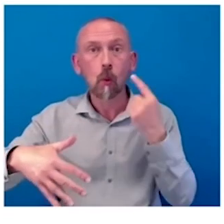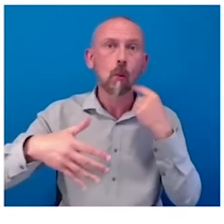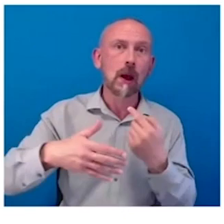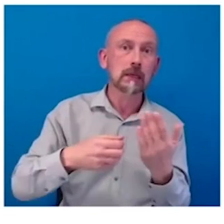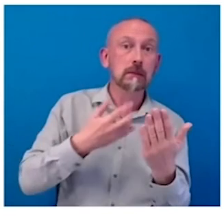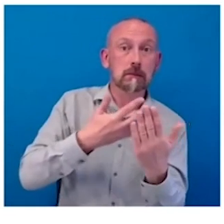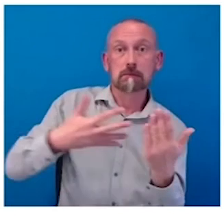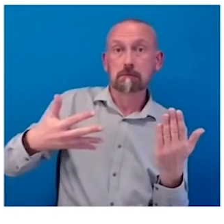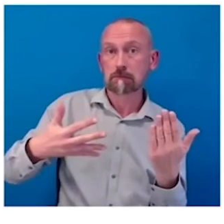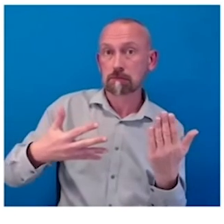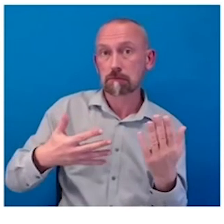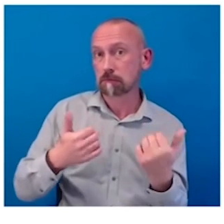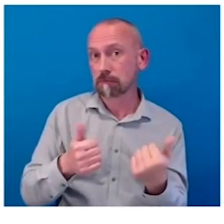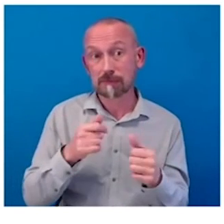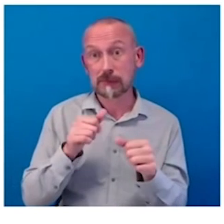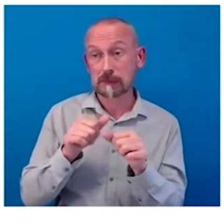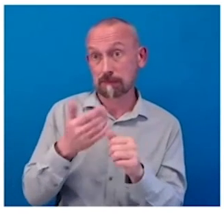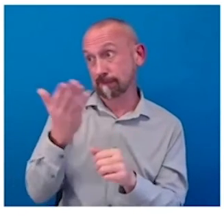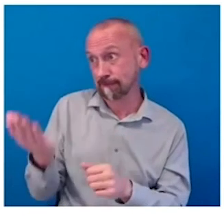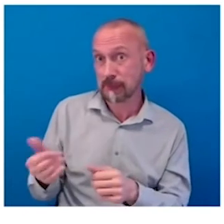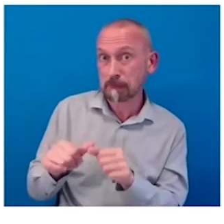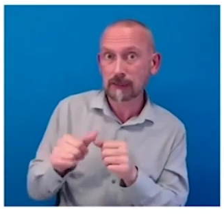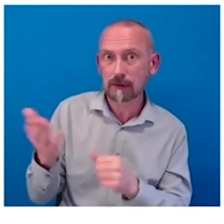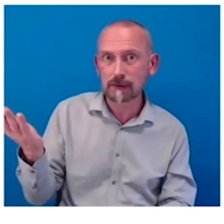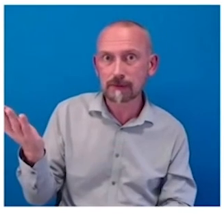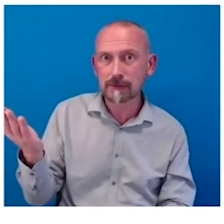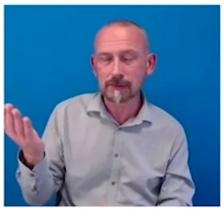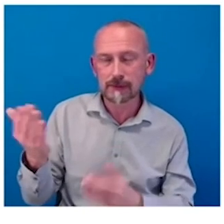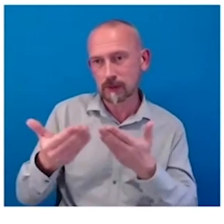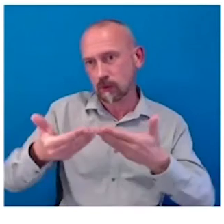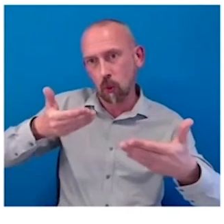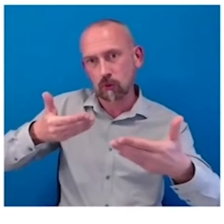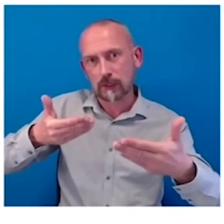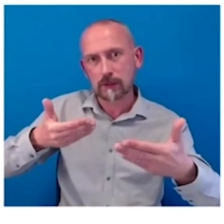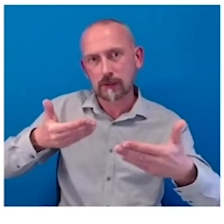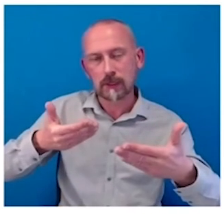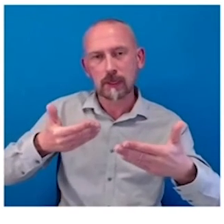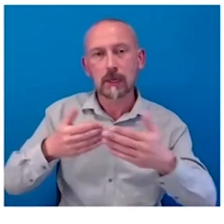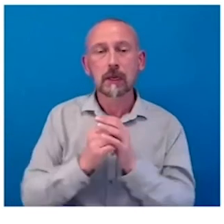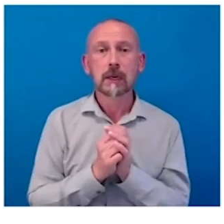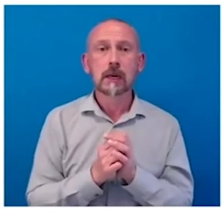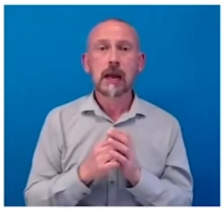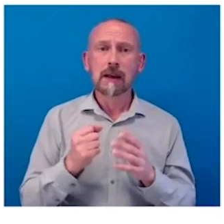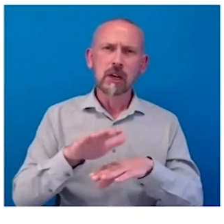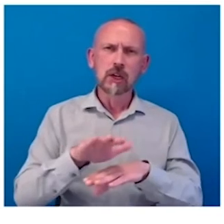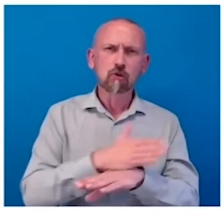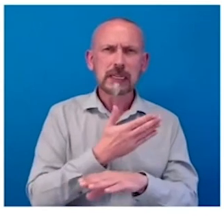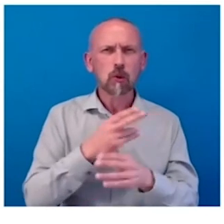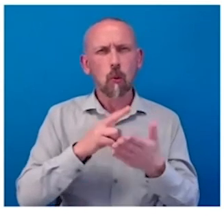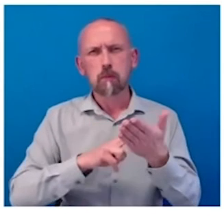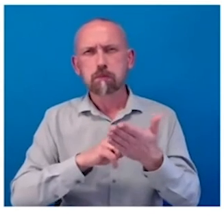So here's a better example, an example of good colour contrast. And this is one where there's some white text on a green or blue-green